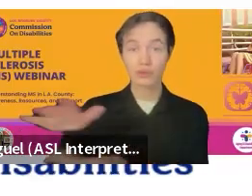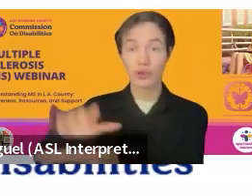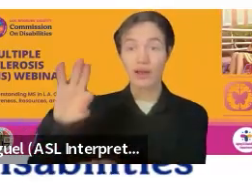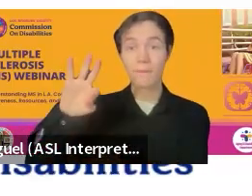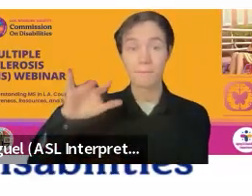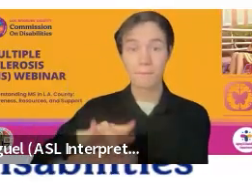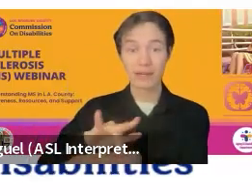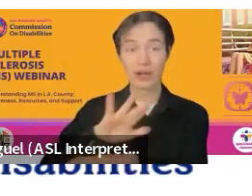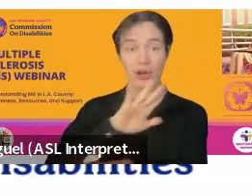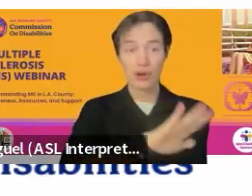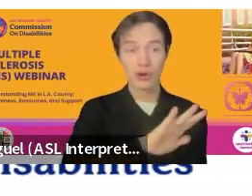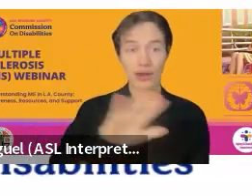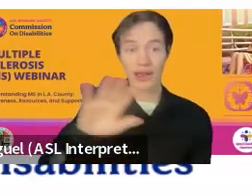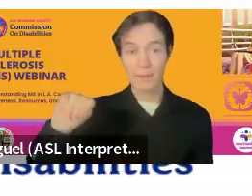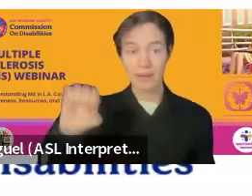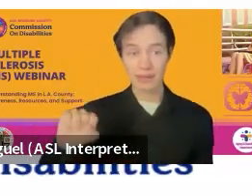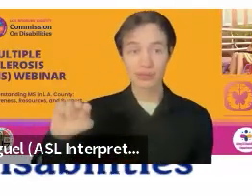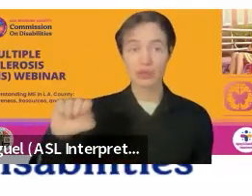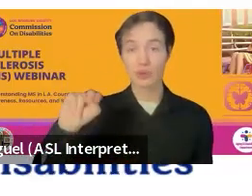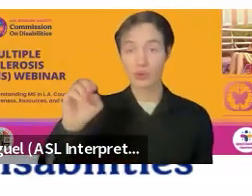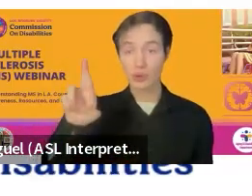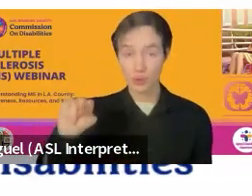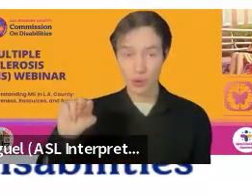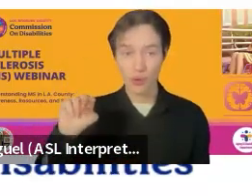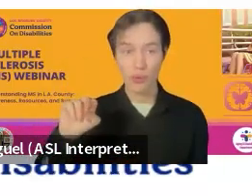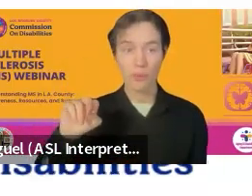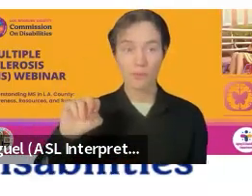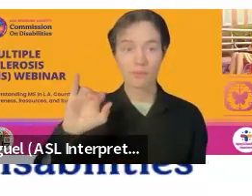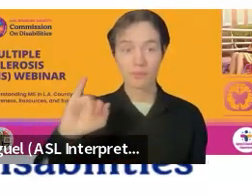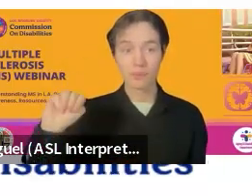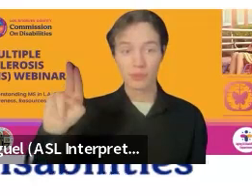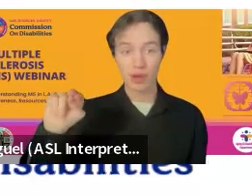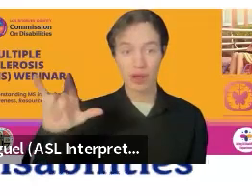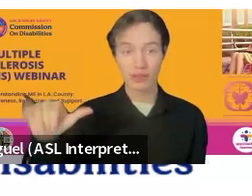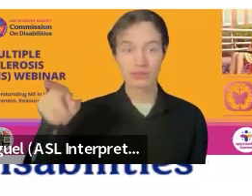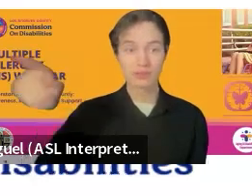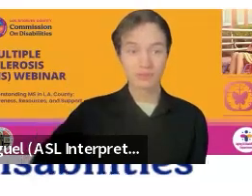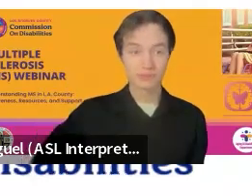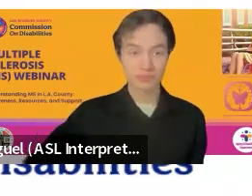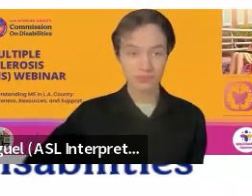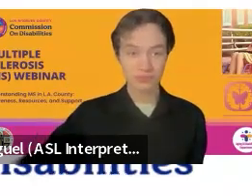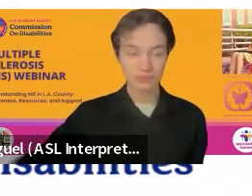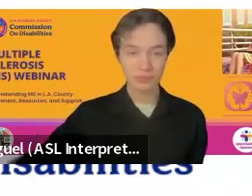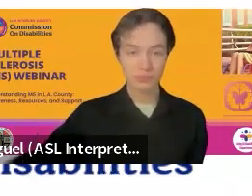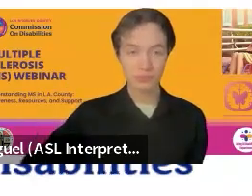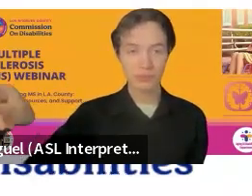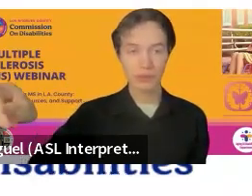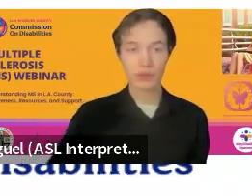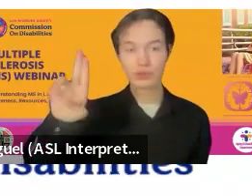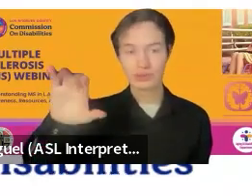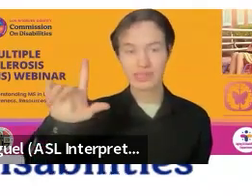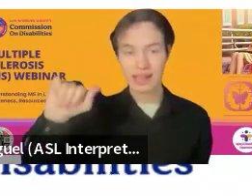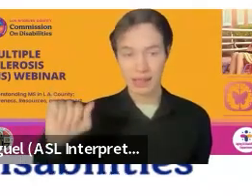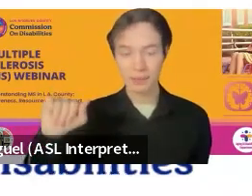MS neuroimmunology fellowship at Cedars-Sinai Medical Center and UCLA. She previously served as a